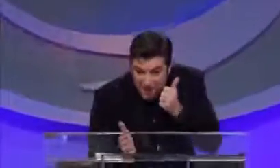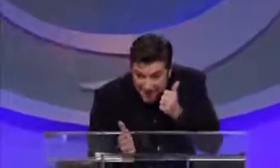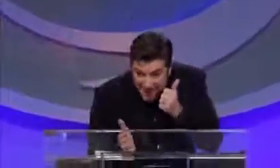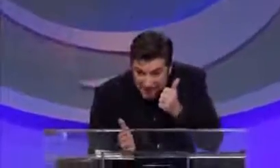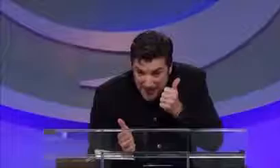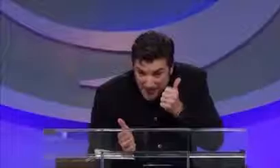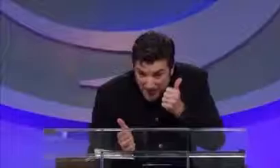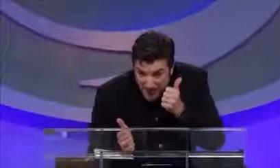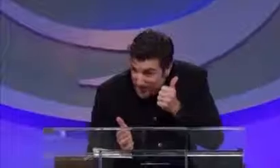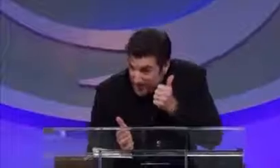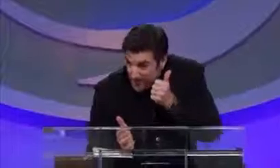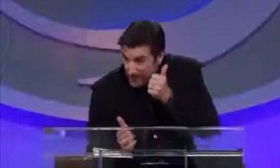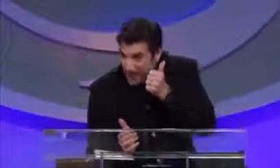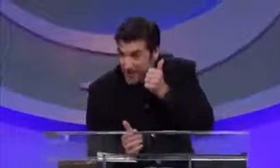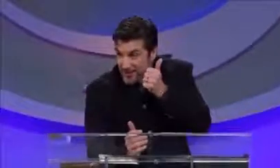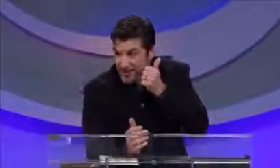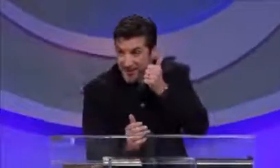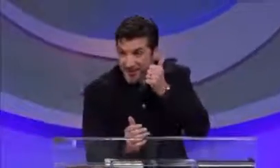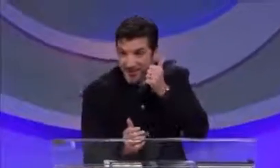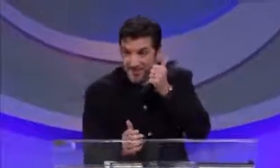1.2 billion people.